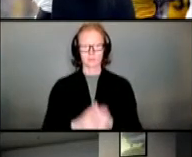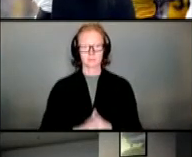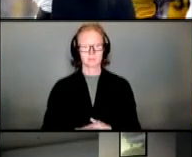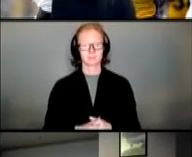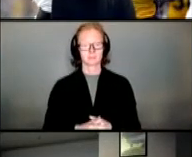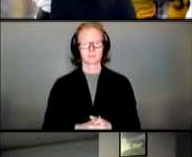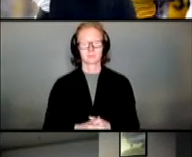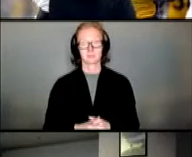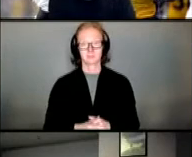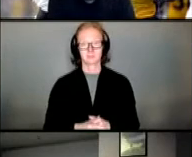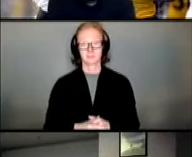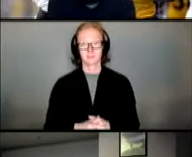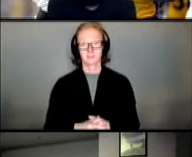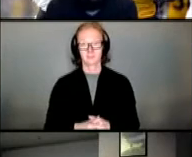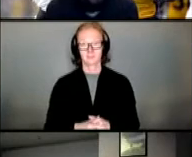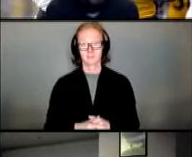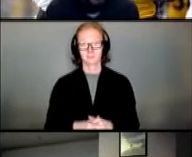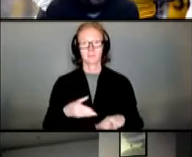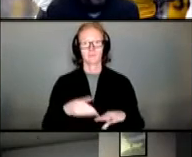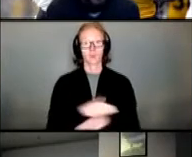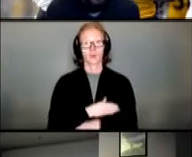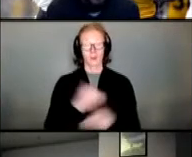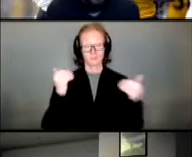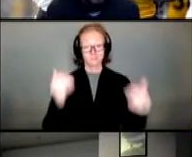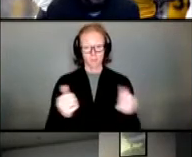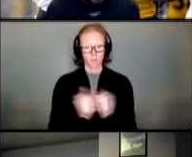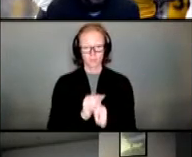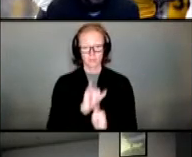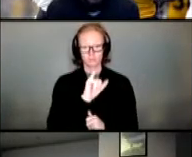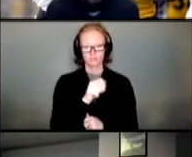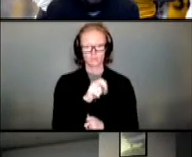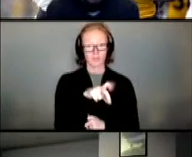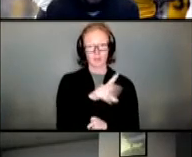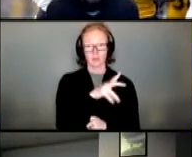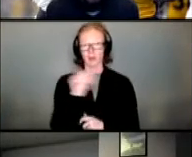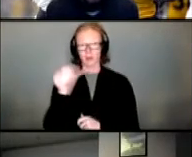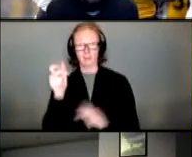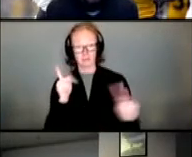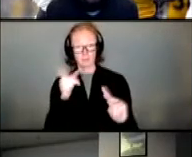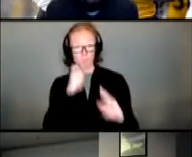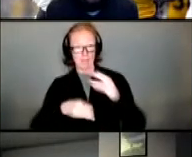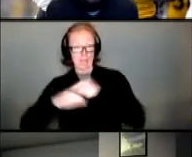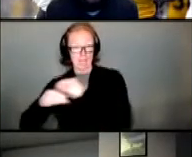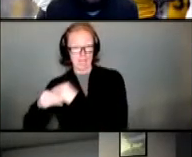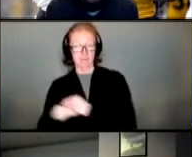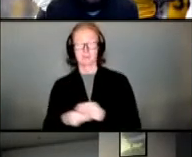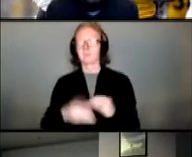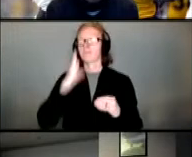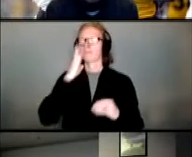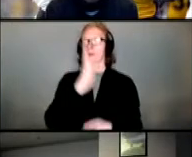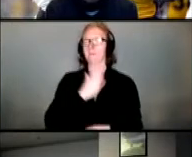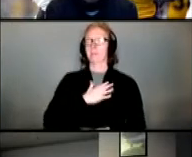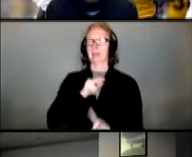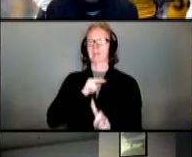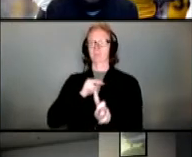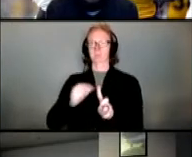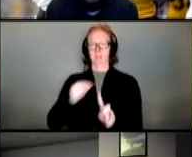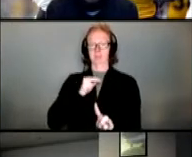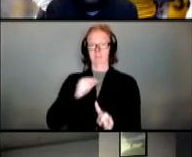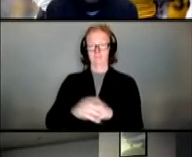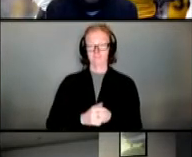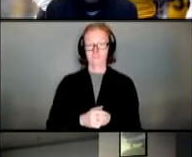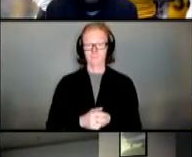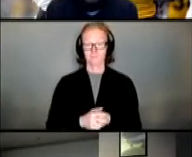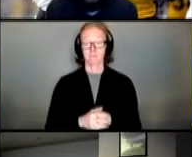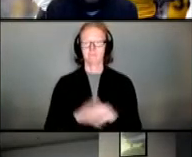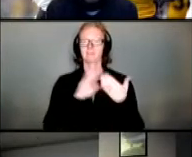throw it out to Jared and others, I wanted to say that in my perspective as a community